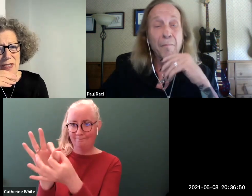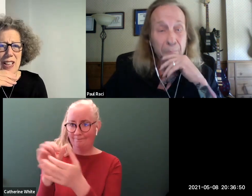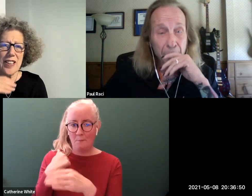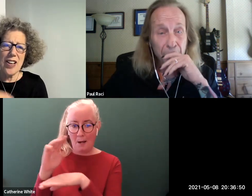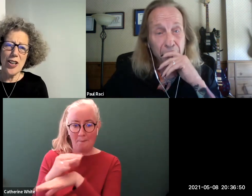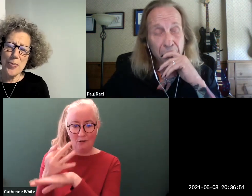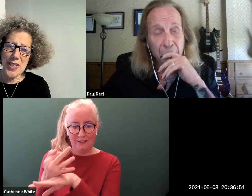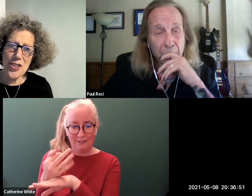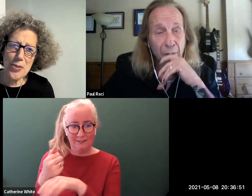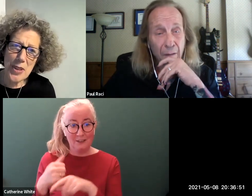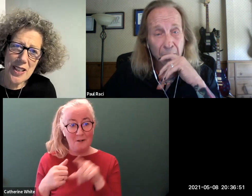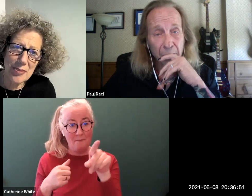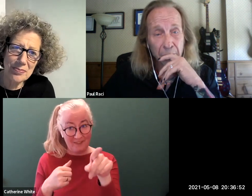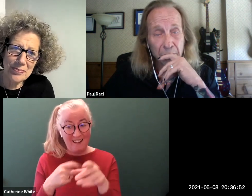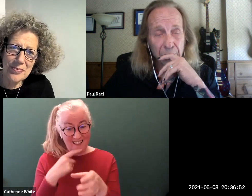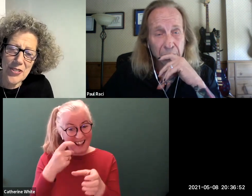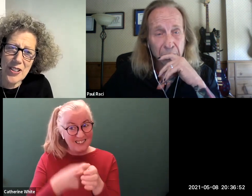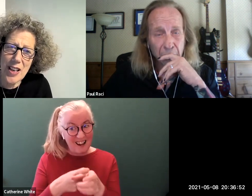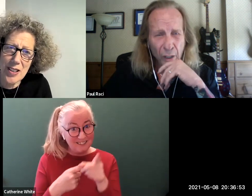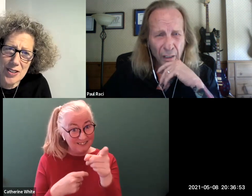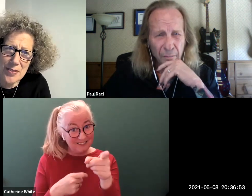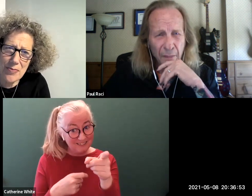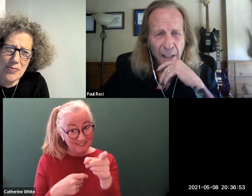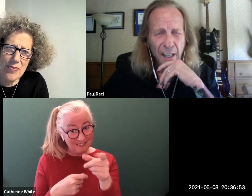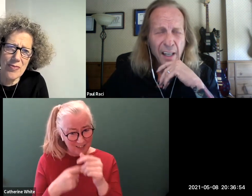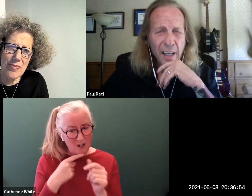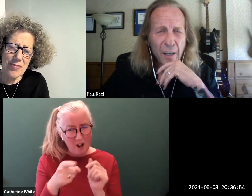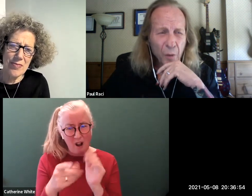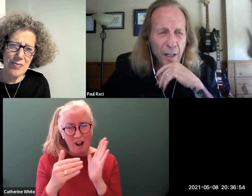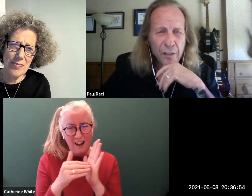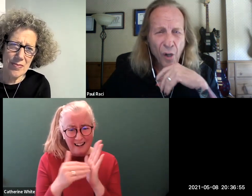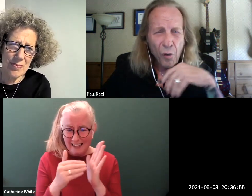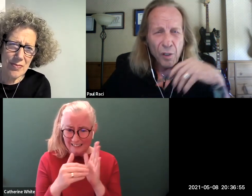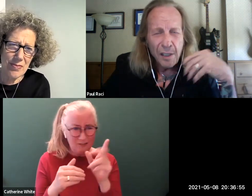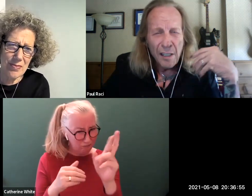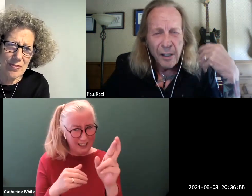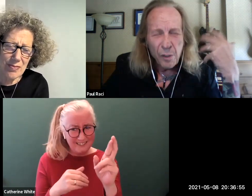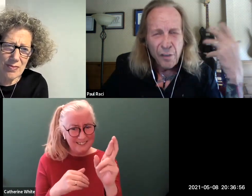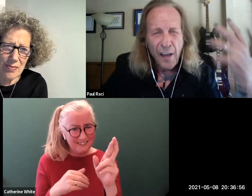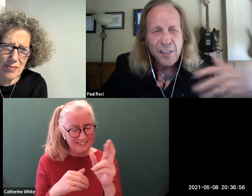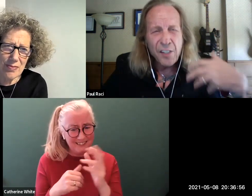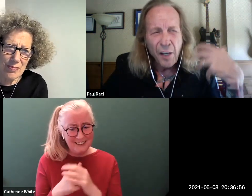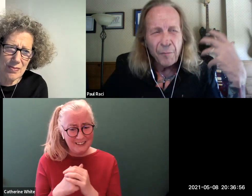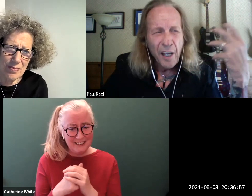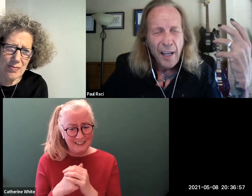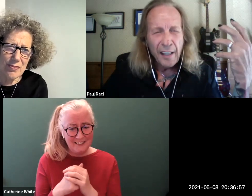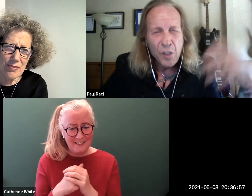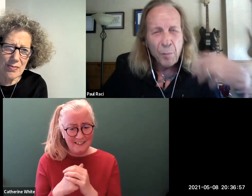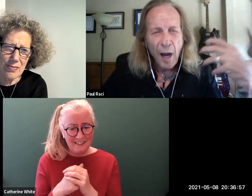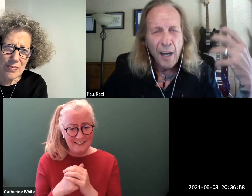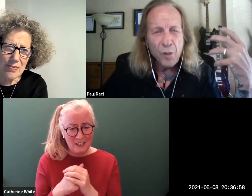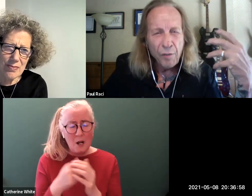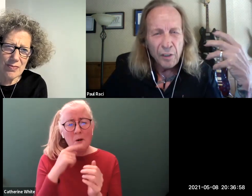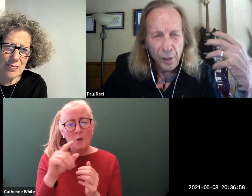Which is a really hard position to be in. Very Oh hard. yeah, right. So that's and it took